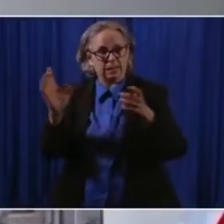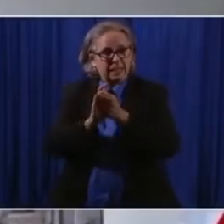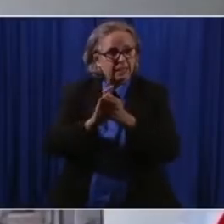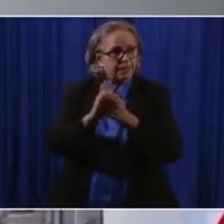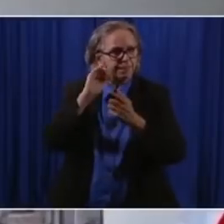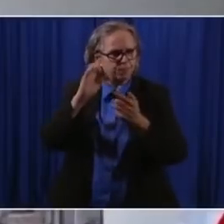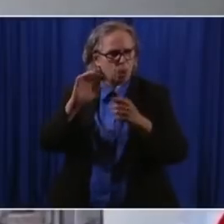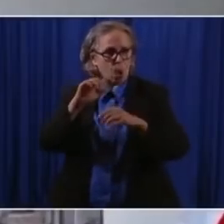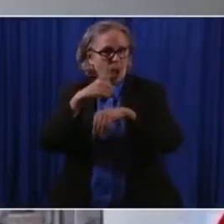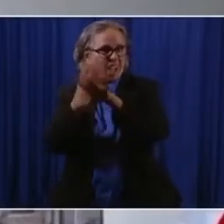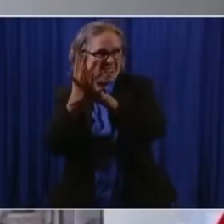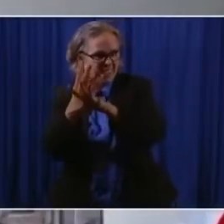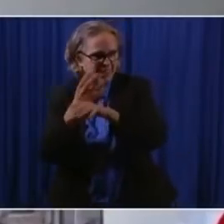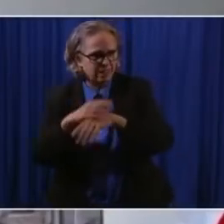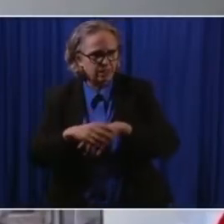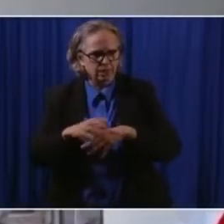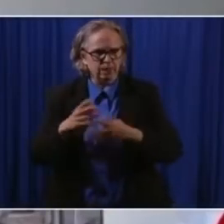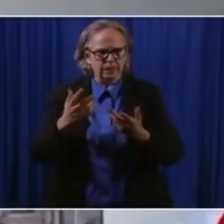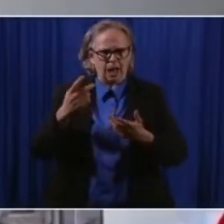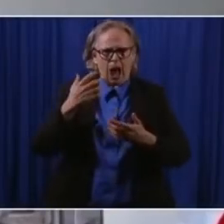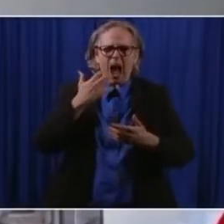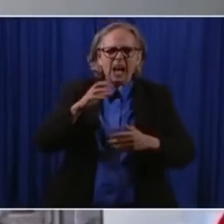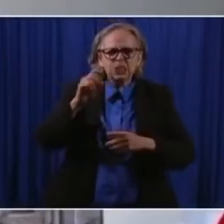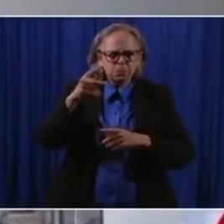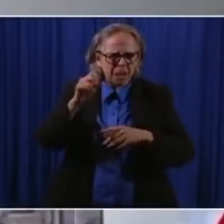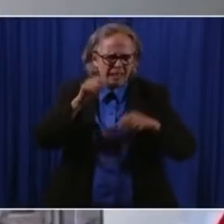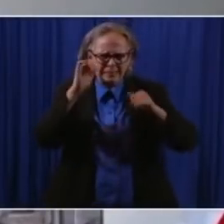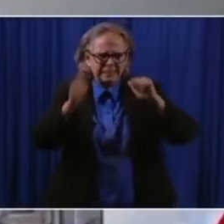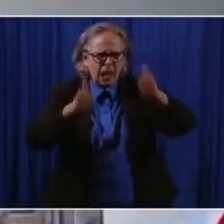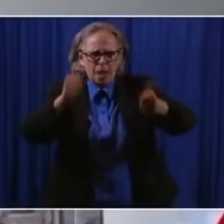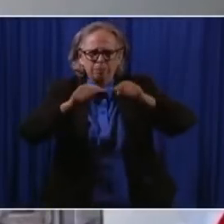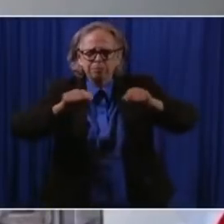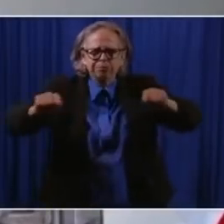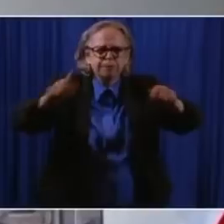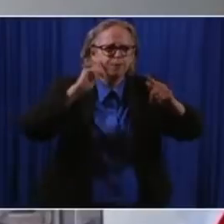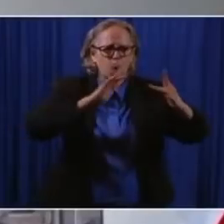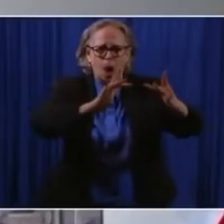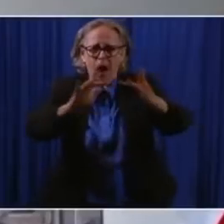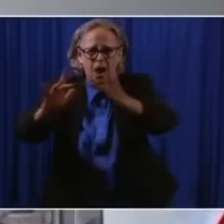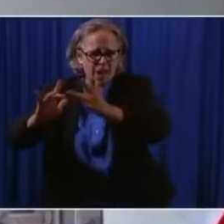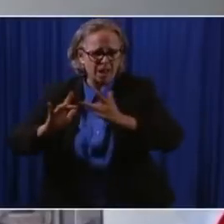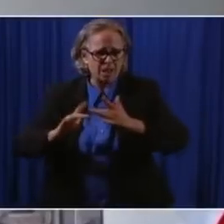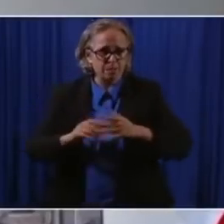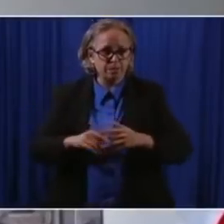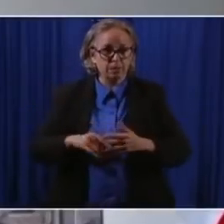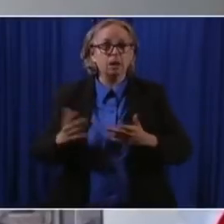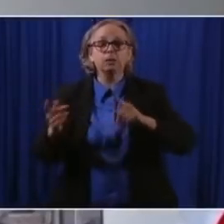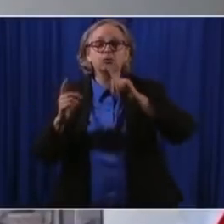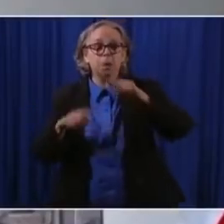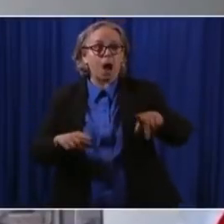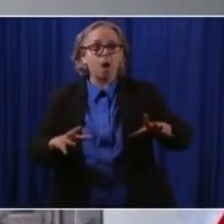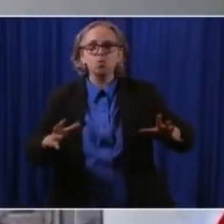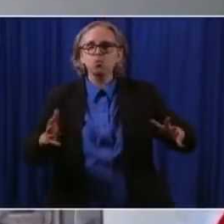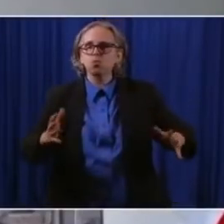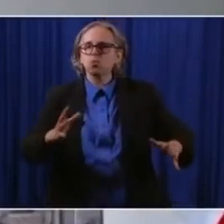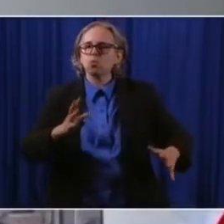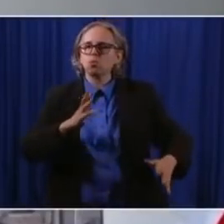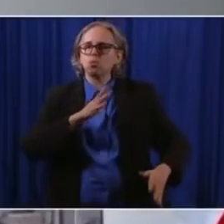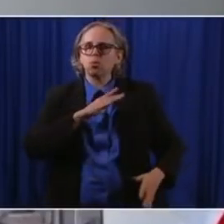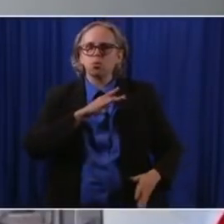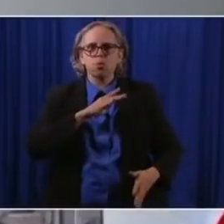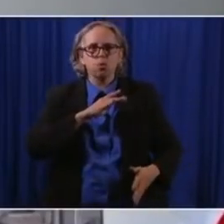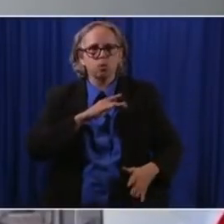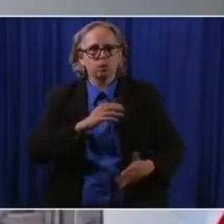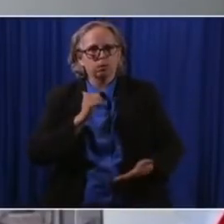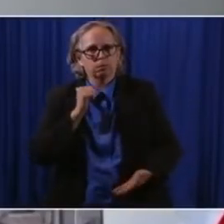and internet-enabled devices for students. We've had a great response, as you would expect, because we talked to